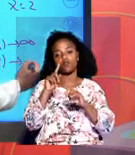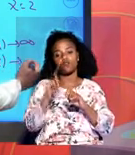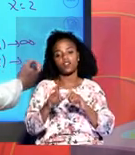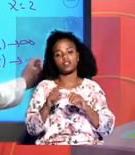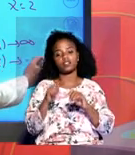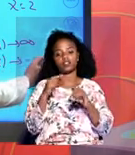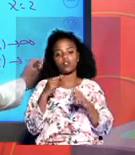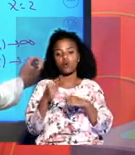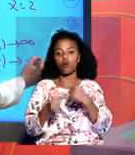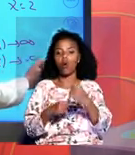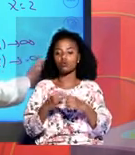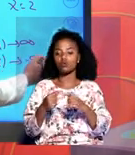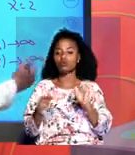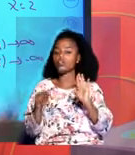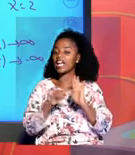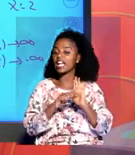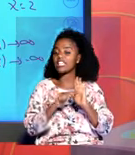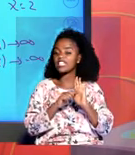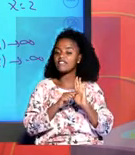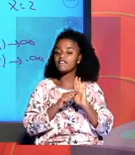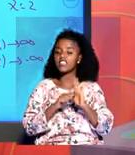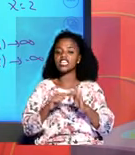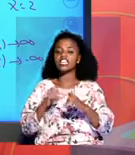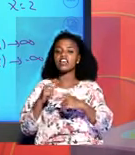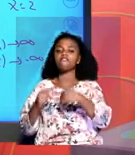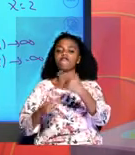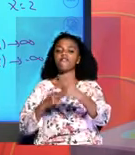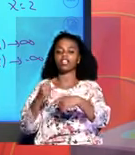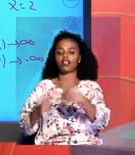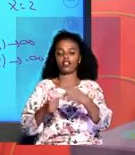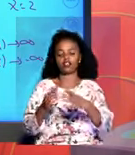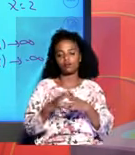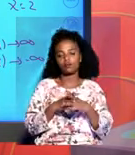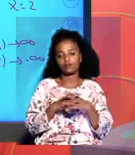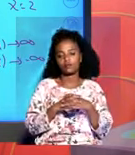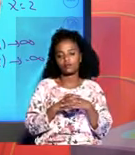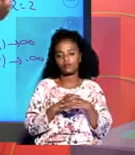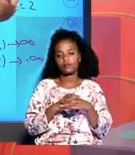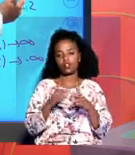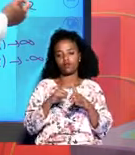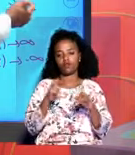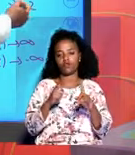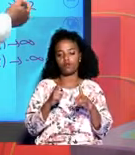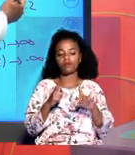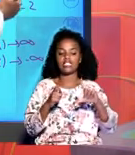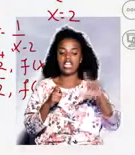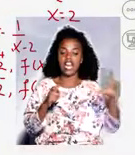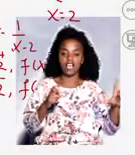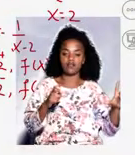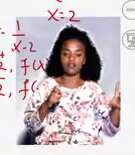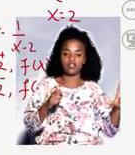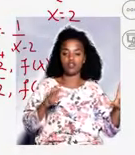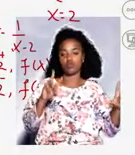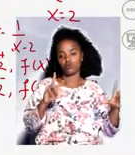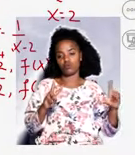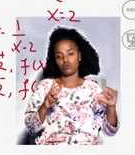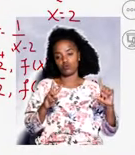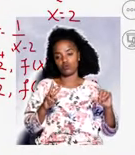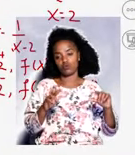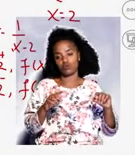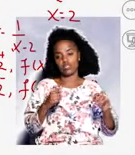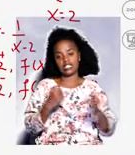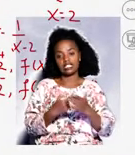to negative infinity. Negative infinity. So, from the left side of 2, therefore,